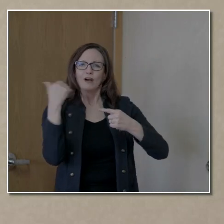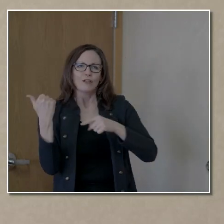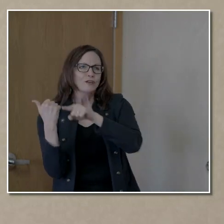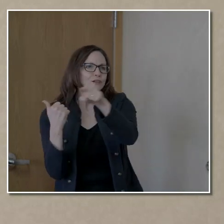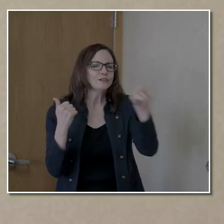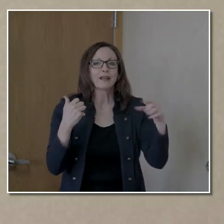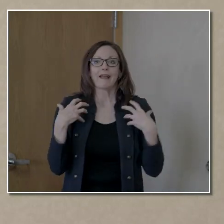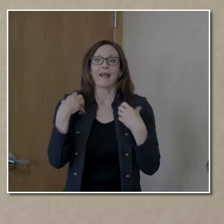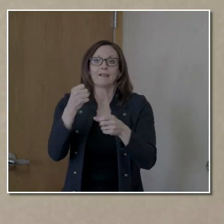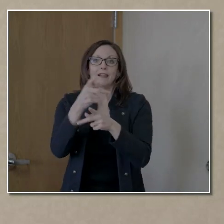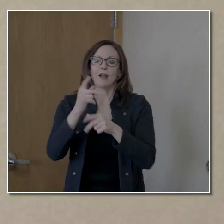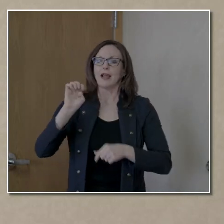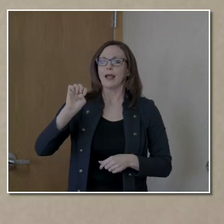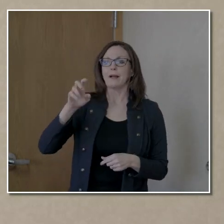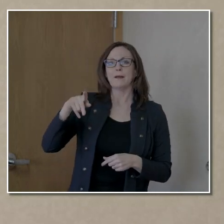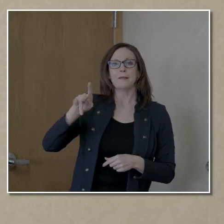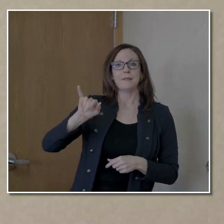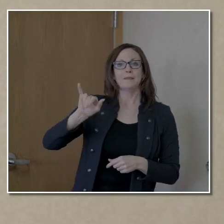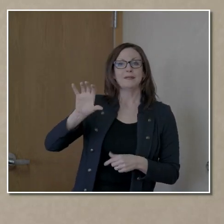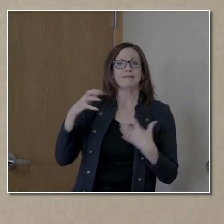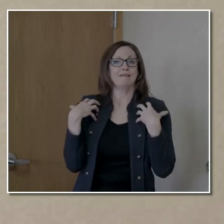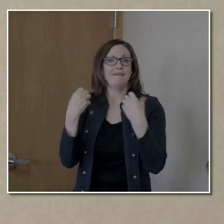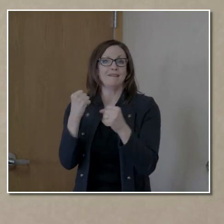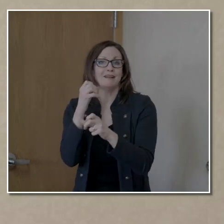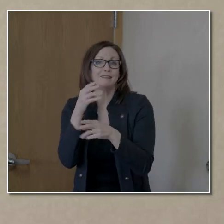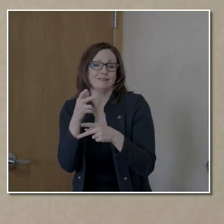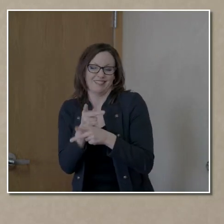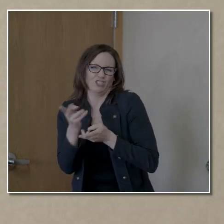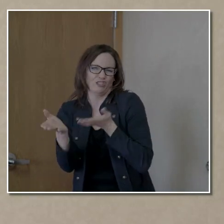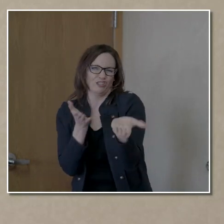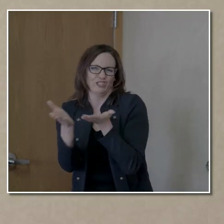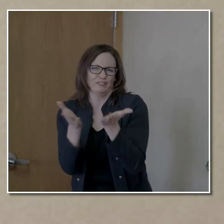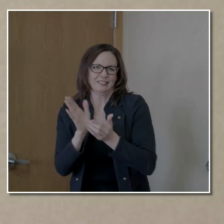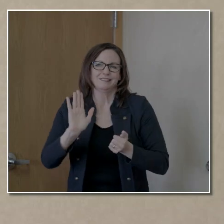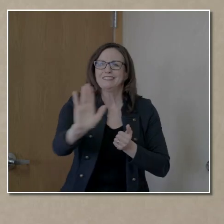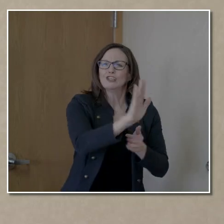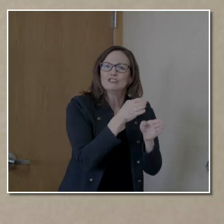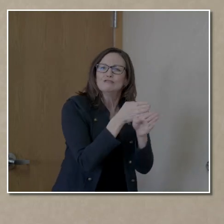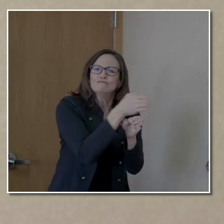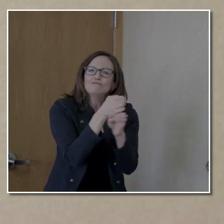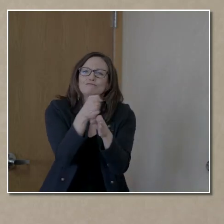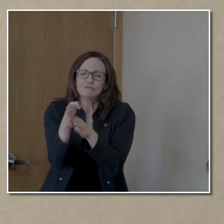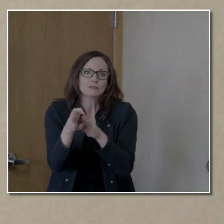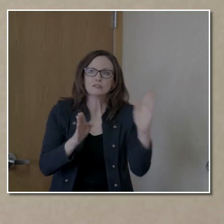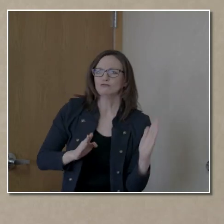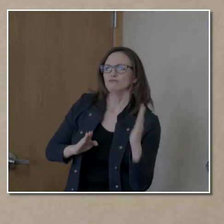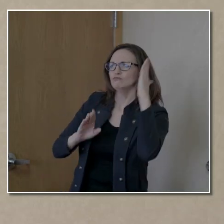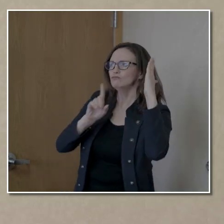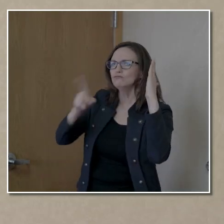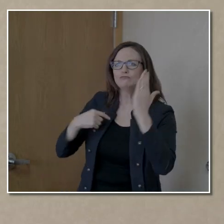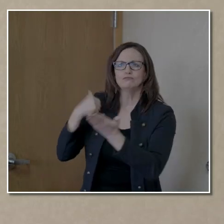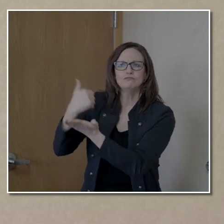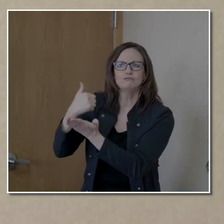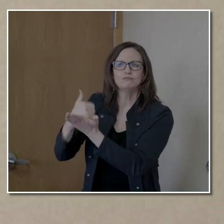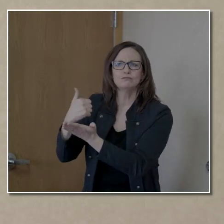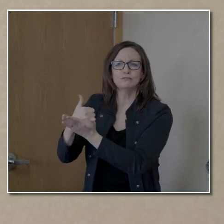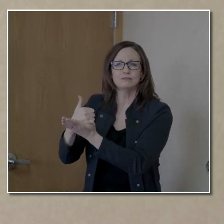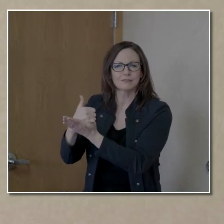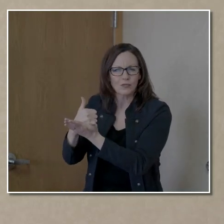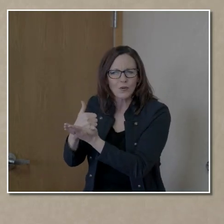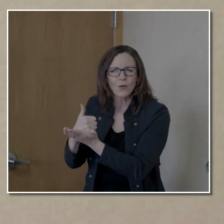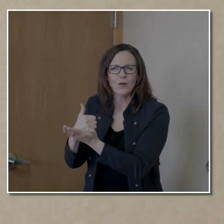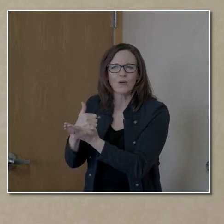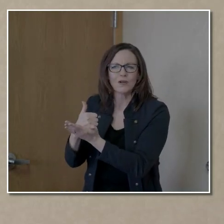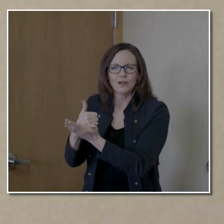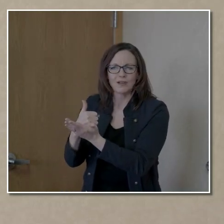expertise to the table, and none of us could attempt to solve the challenges of COVID-19 alone. But together, we are one